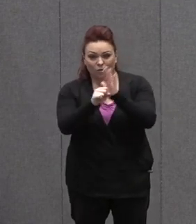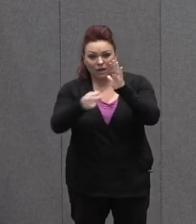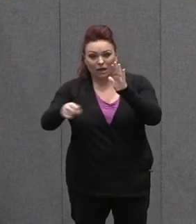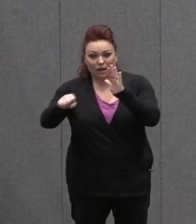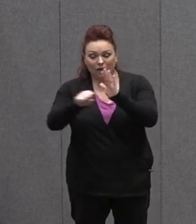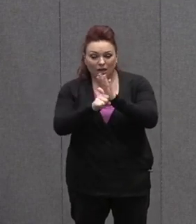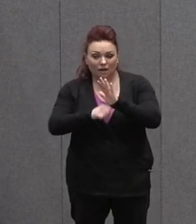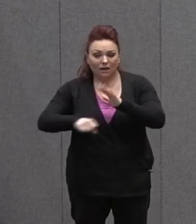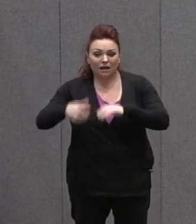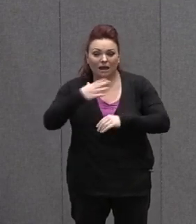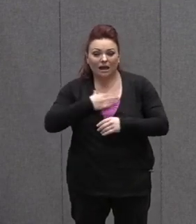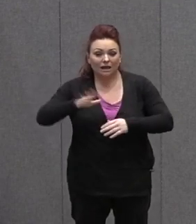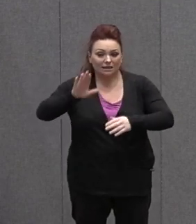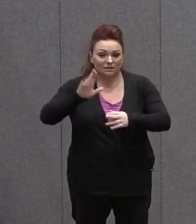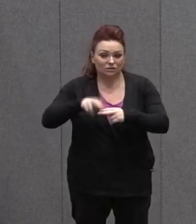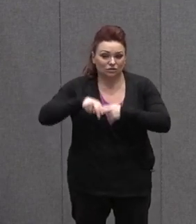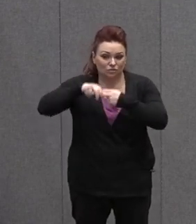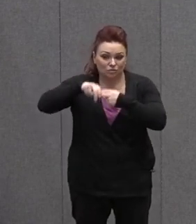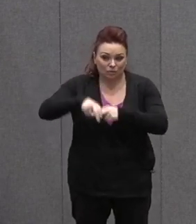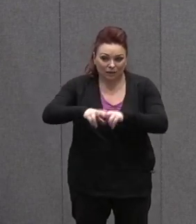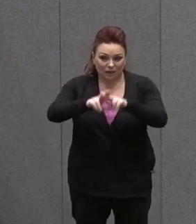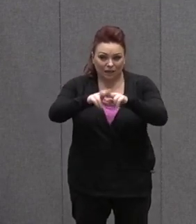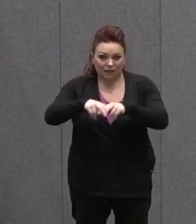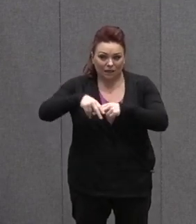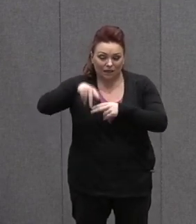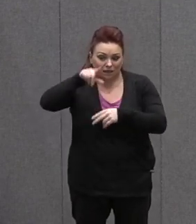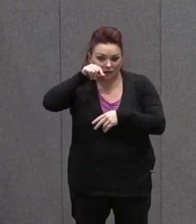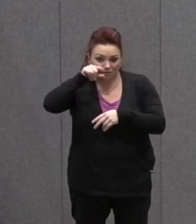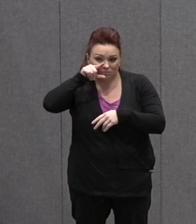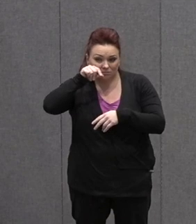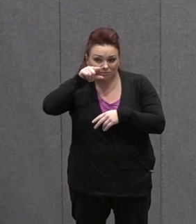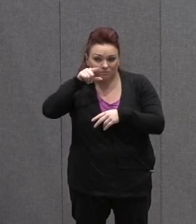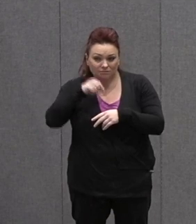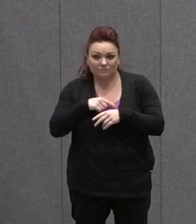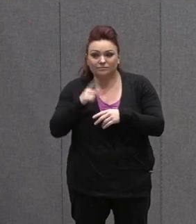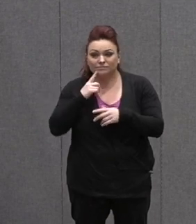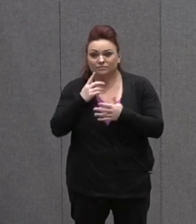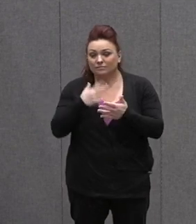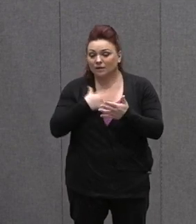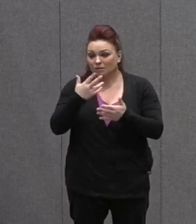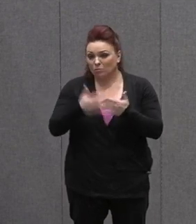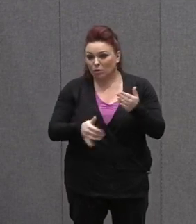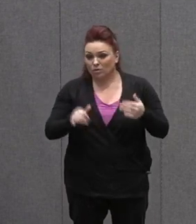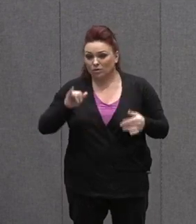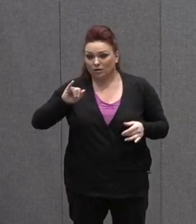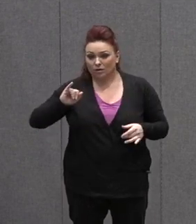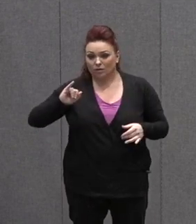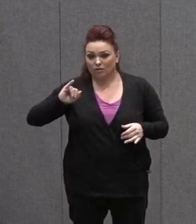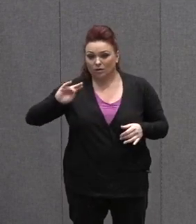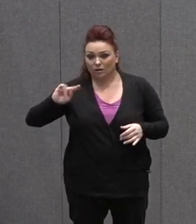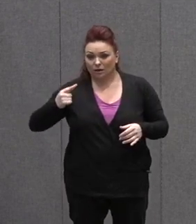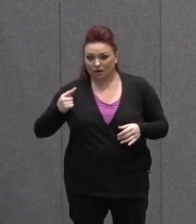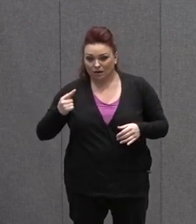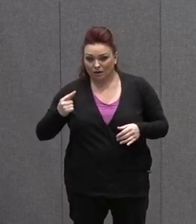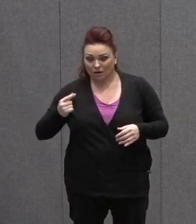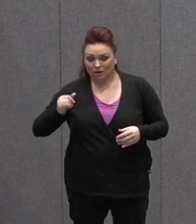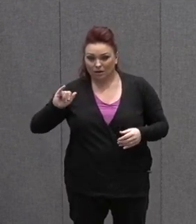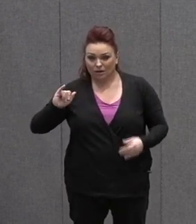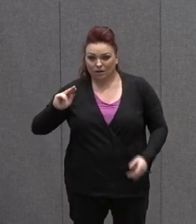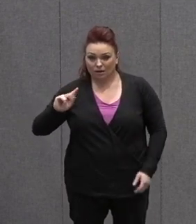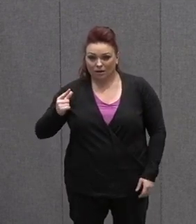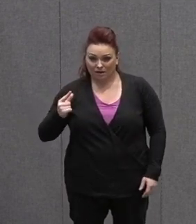swing. Those words rhyme. Did you hear them? They both end with the ending sound of